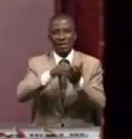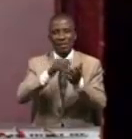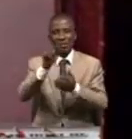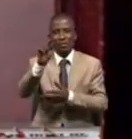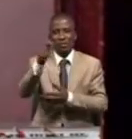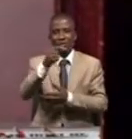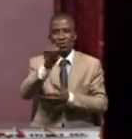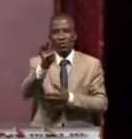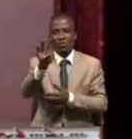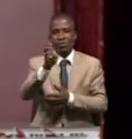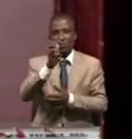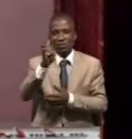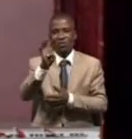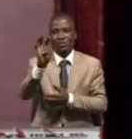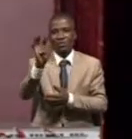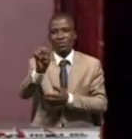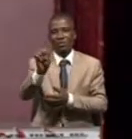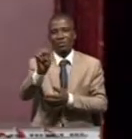1,236,440.